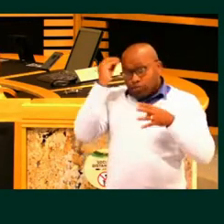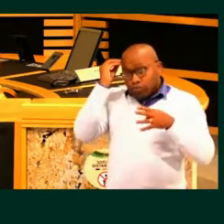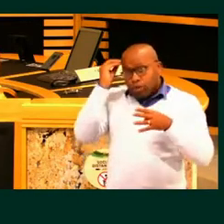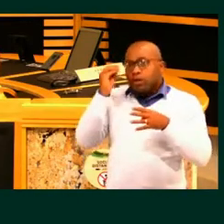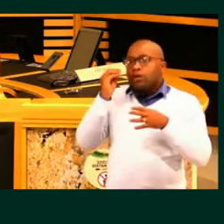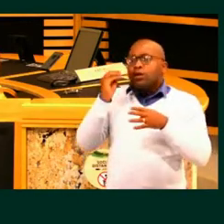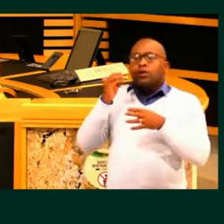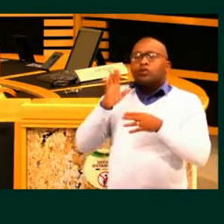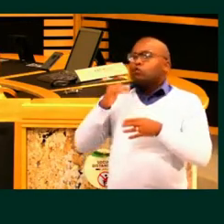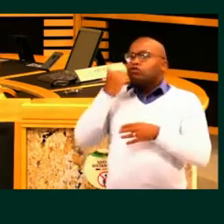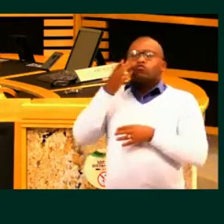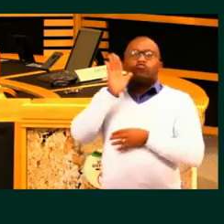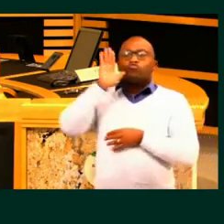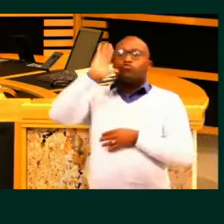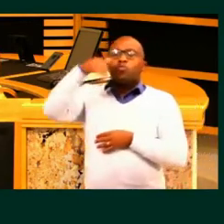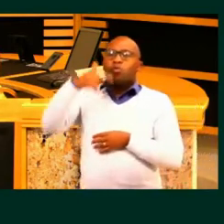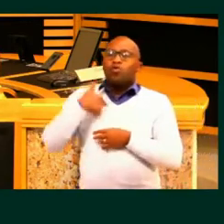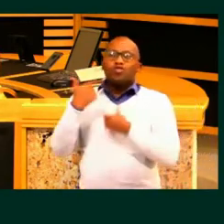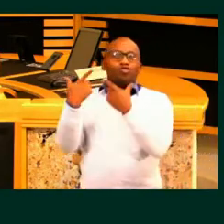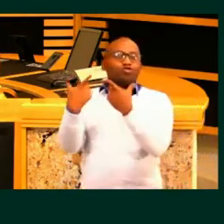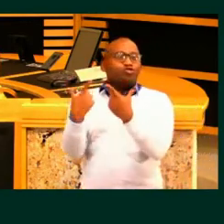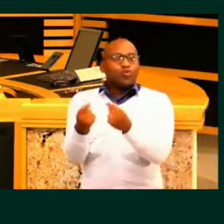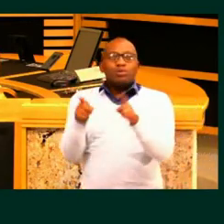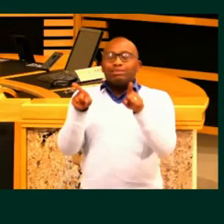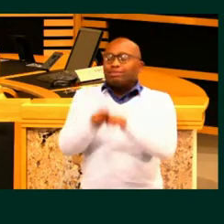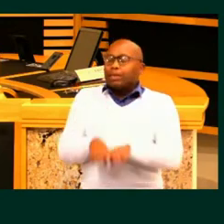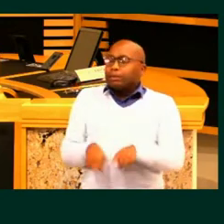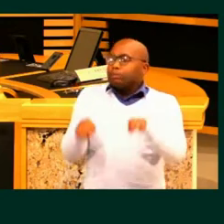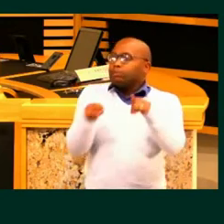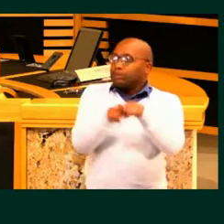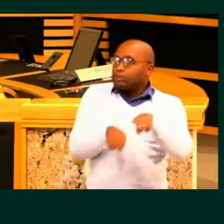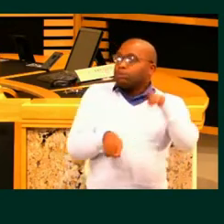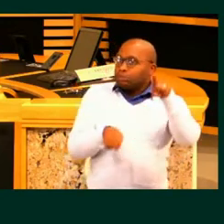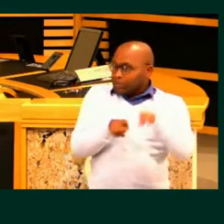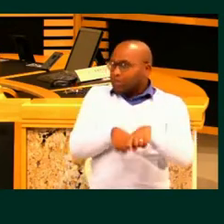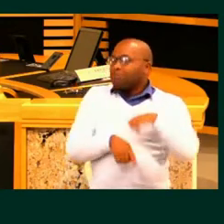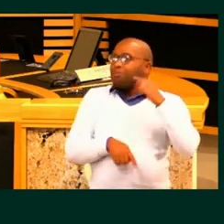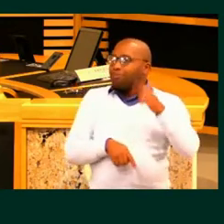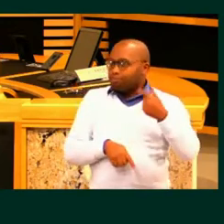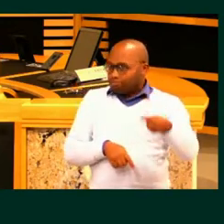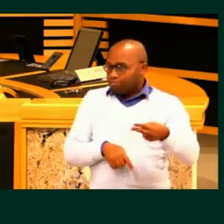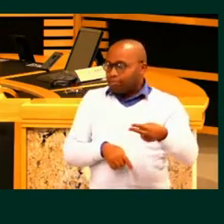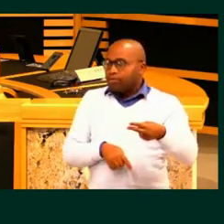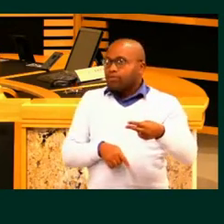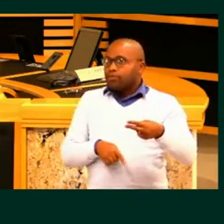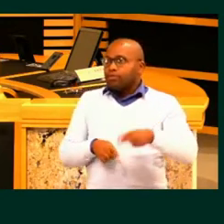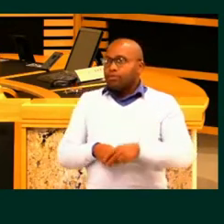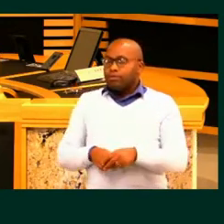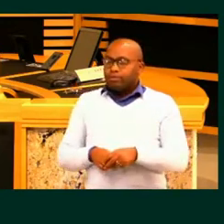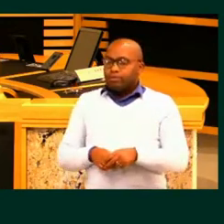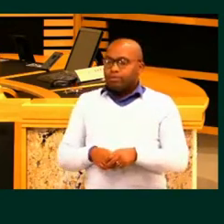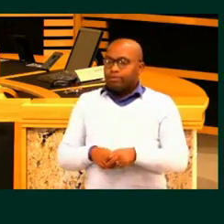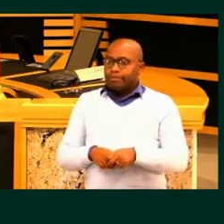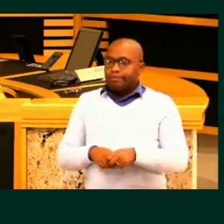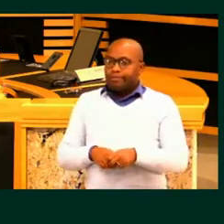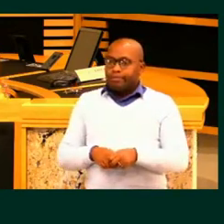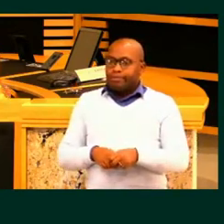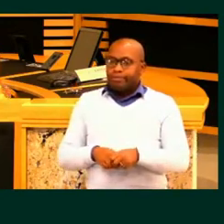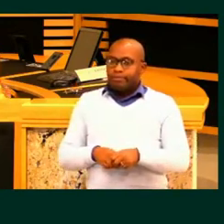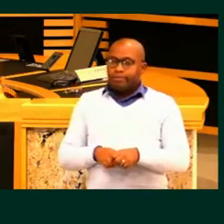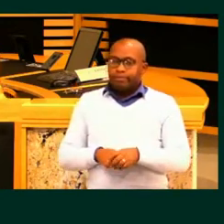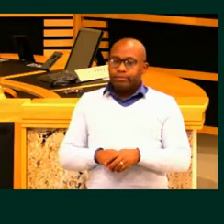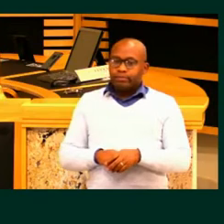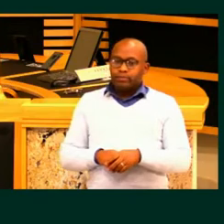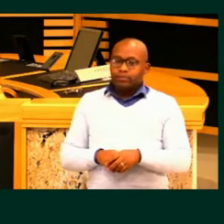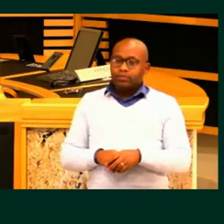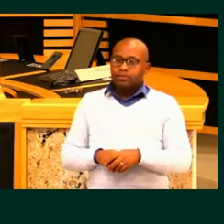matters and put them aside and focus on other areas um so that we can deal with them